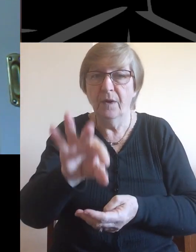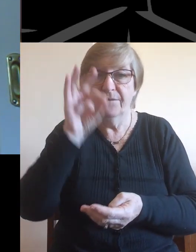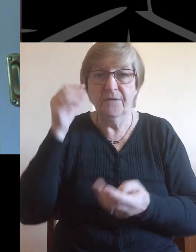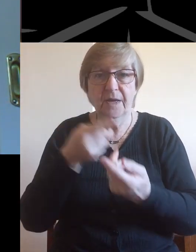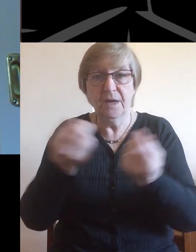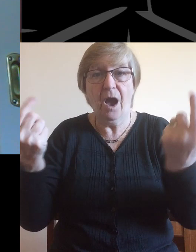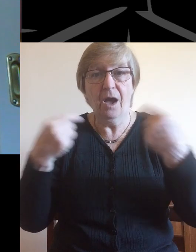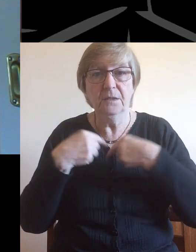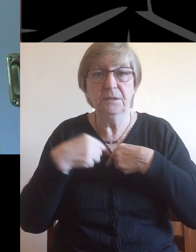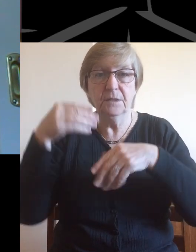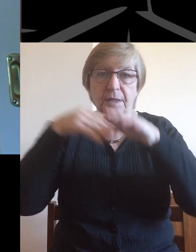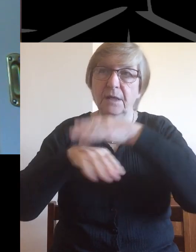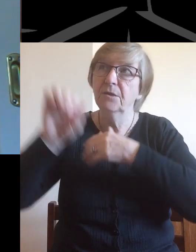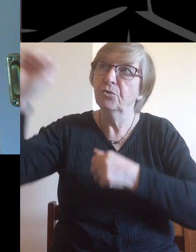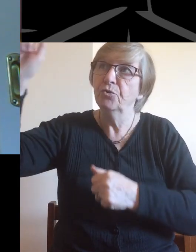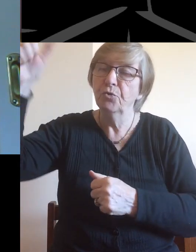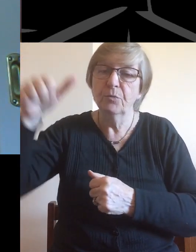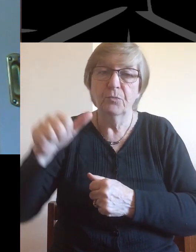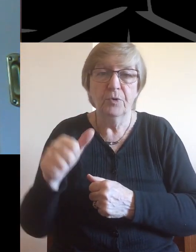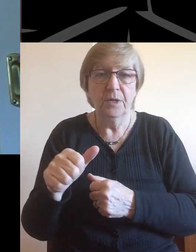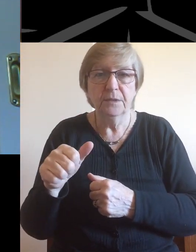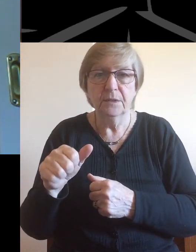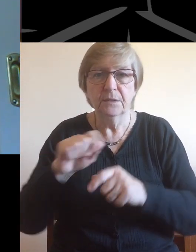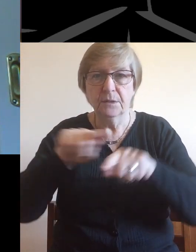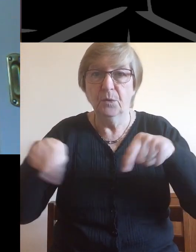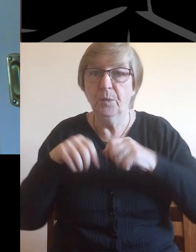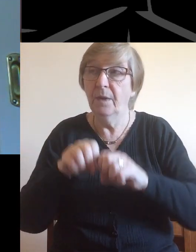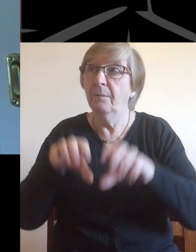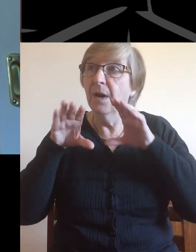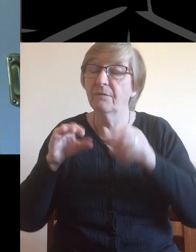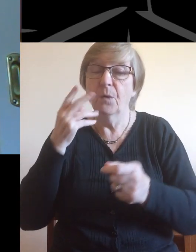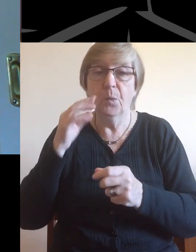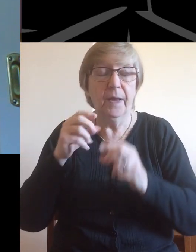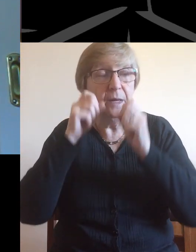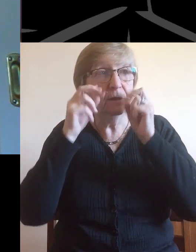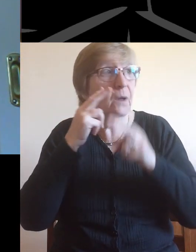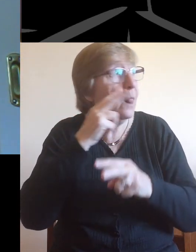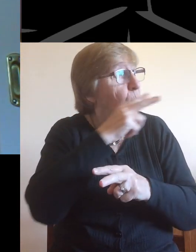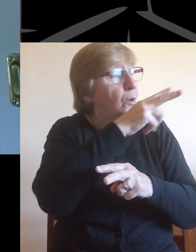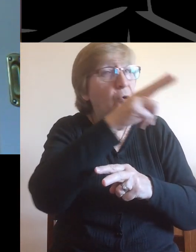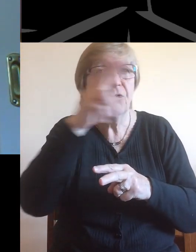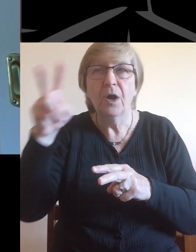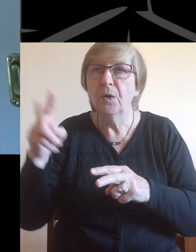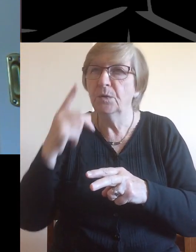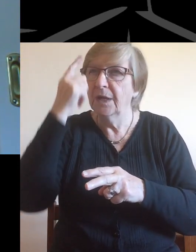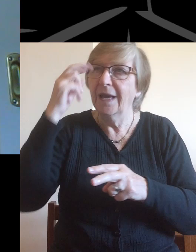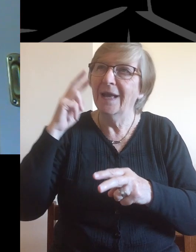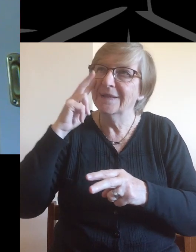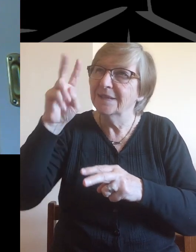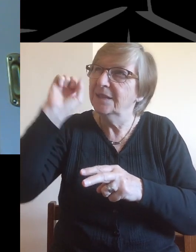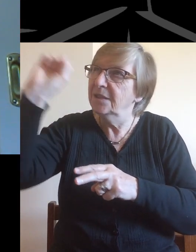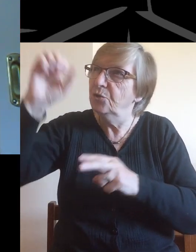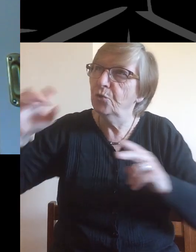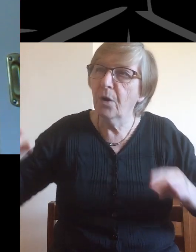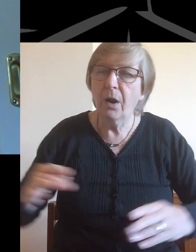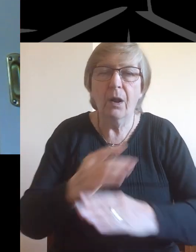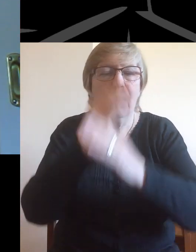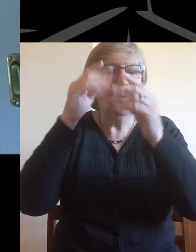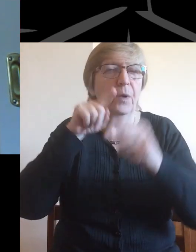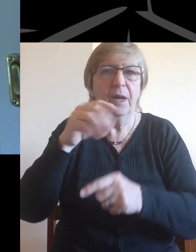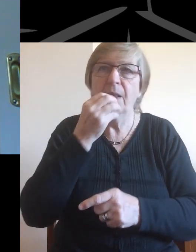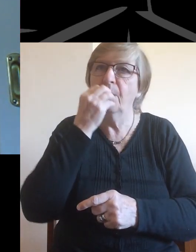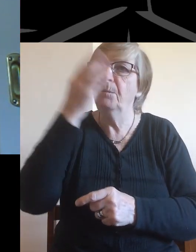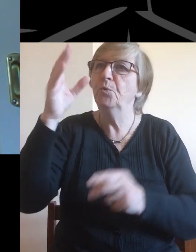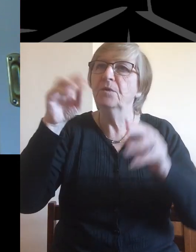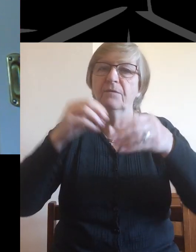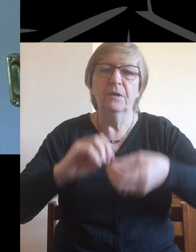your presence. We marvel that when we open our eyes and look around us, we can see your glory shining in your